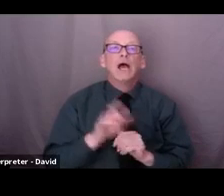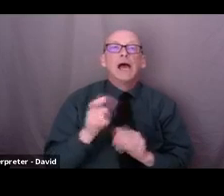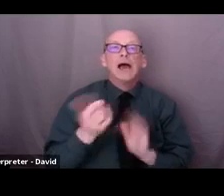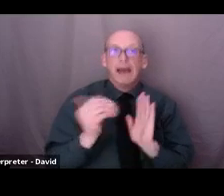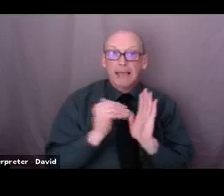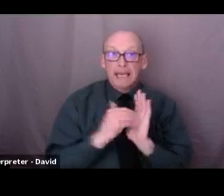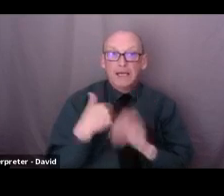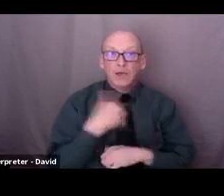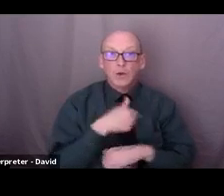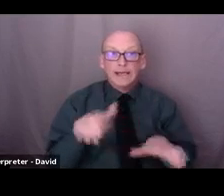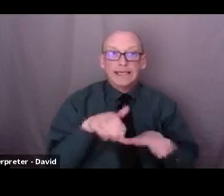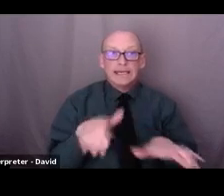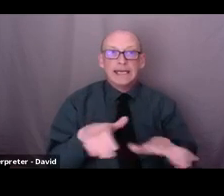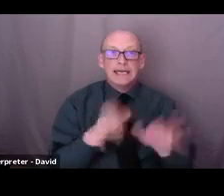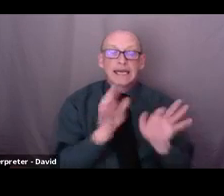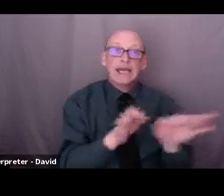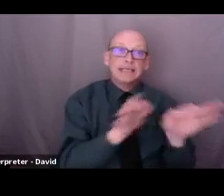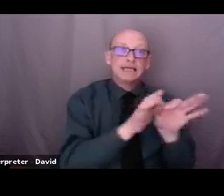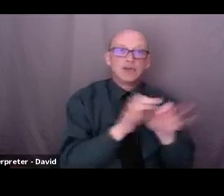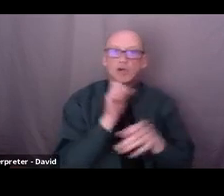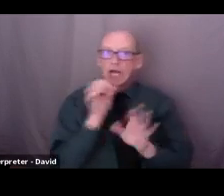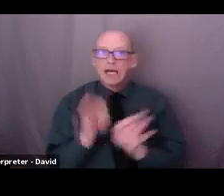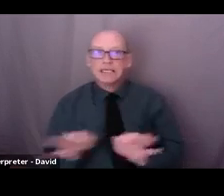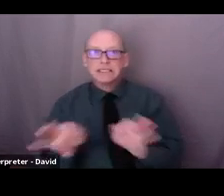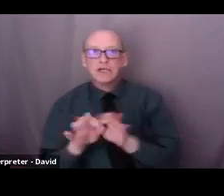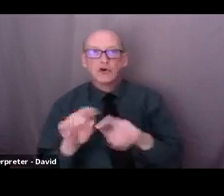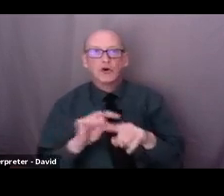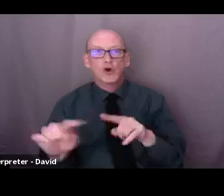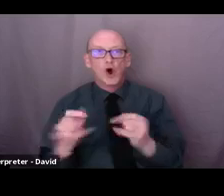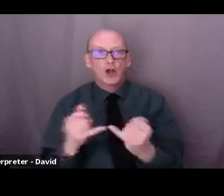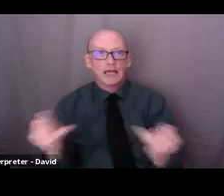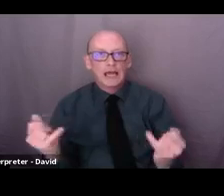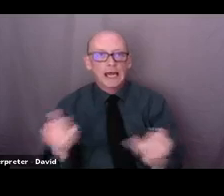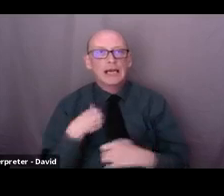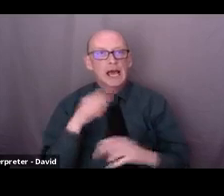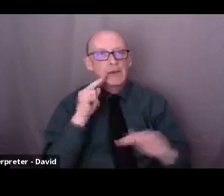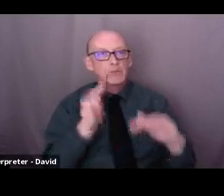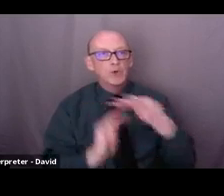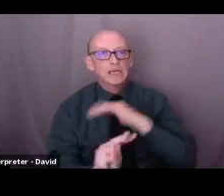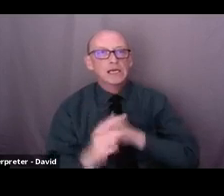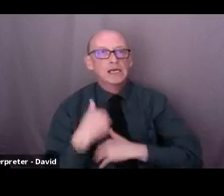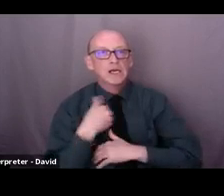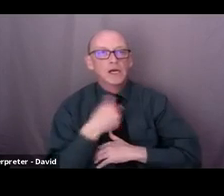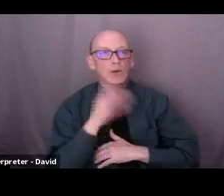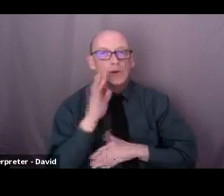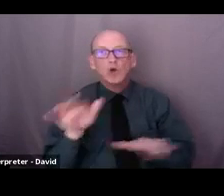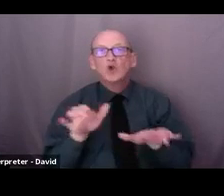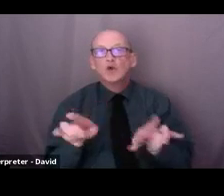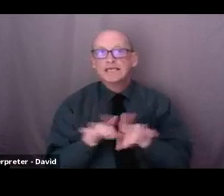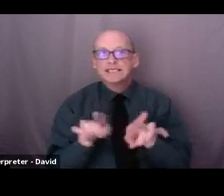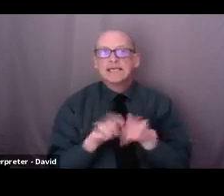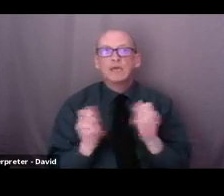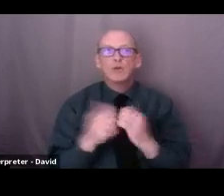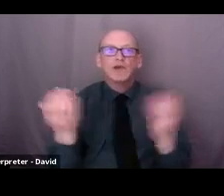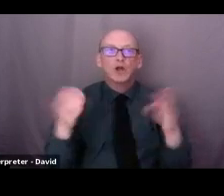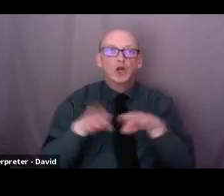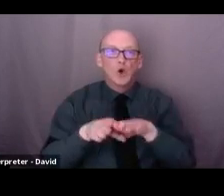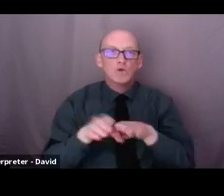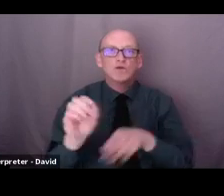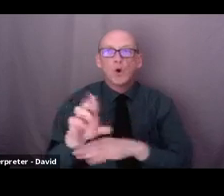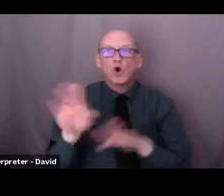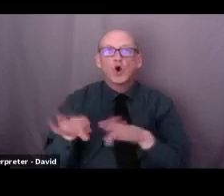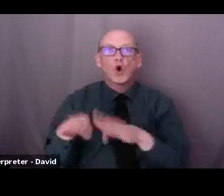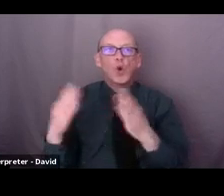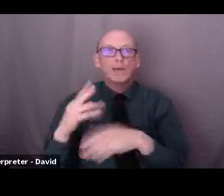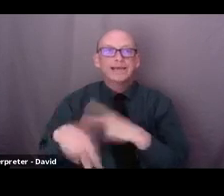did the essential and non-essential call line. I'm predicting that we'll be doing the same thing with the closed or open